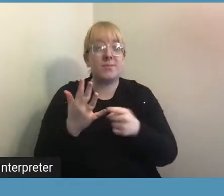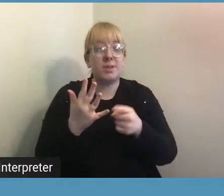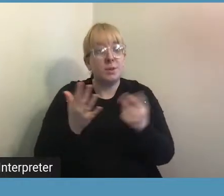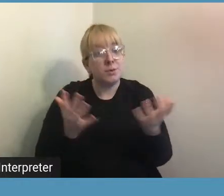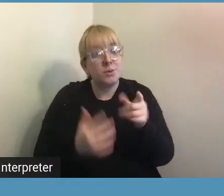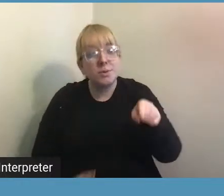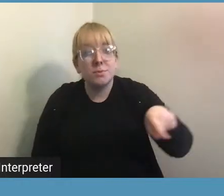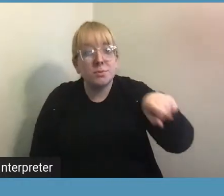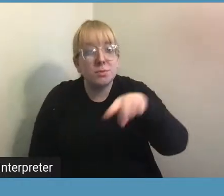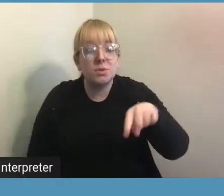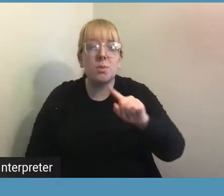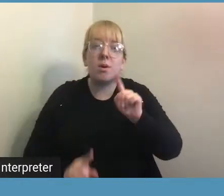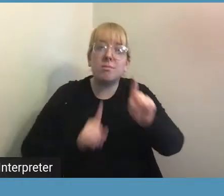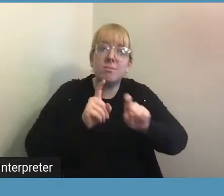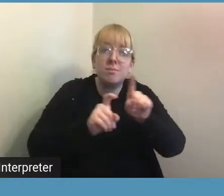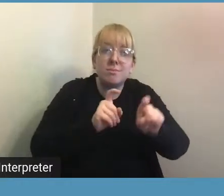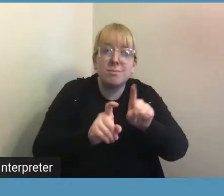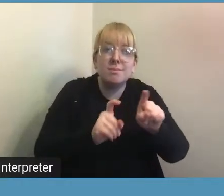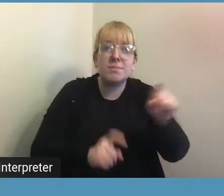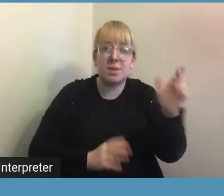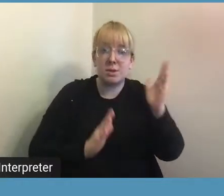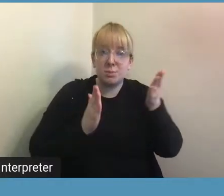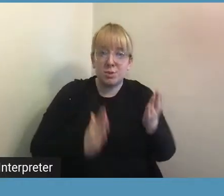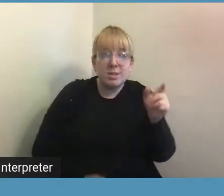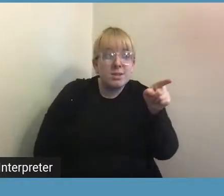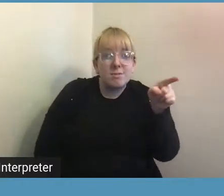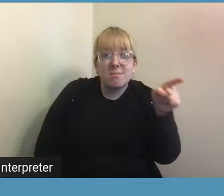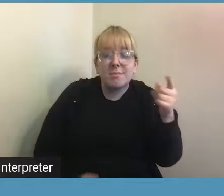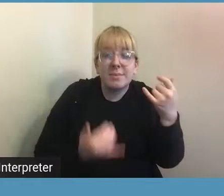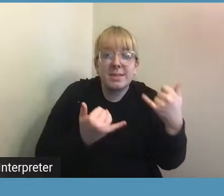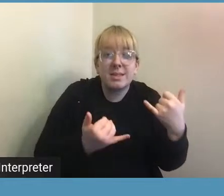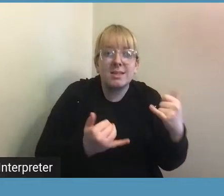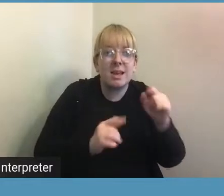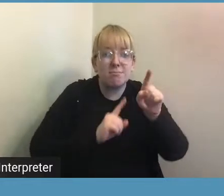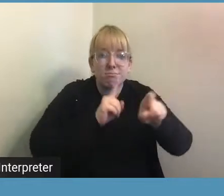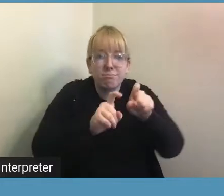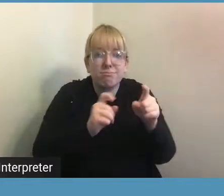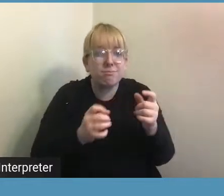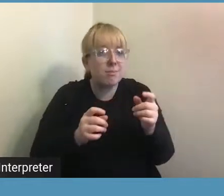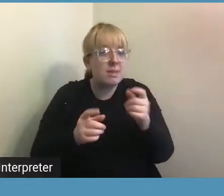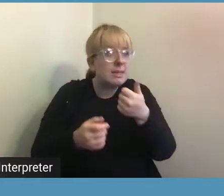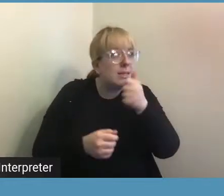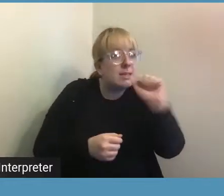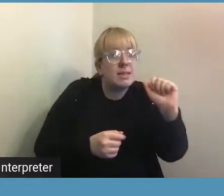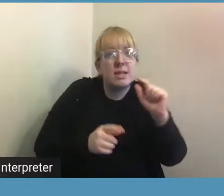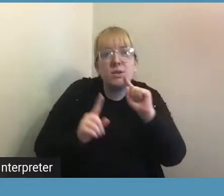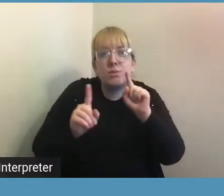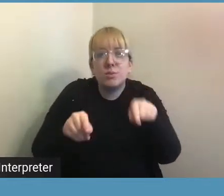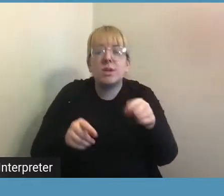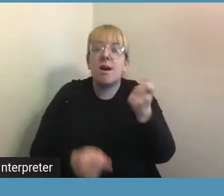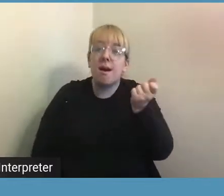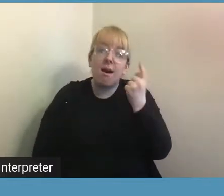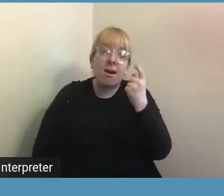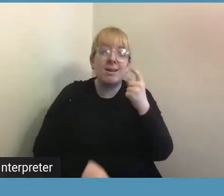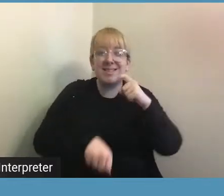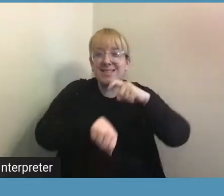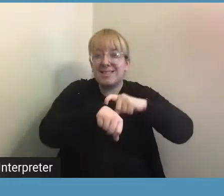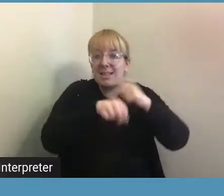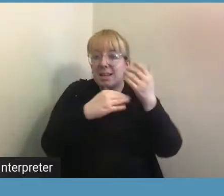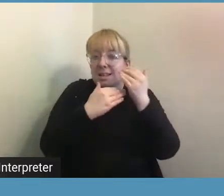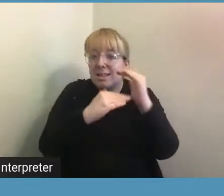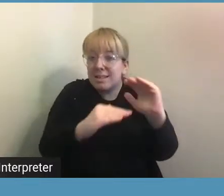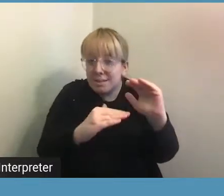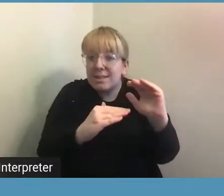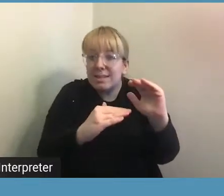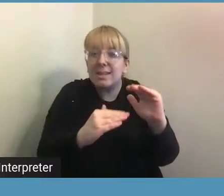presentation. Please type your questions in the chat, and a team member will be gathering them. We'll address as many questions as time